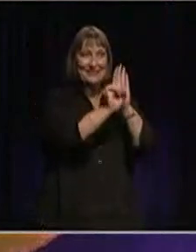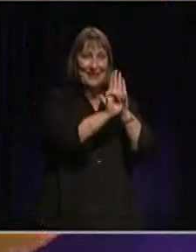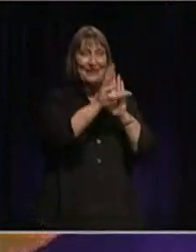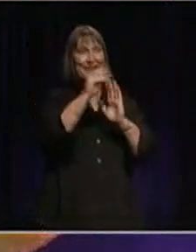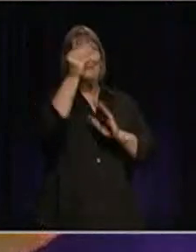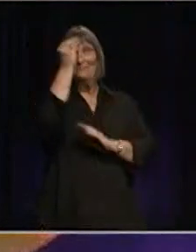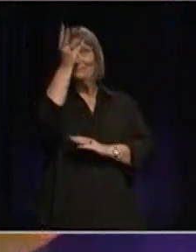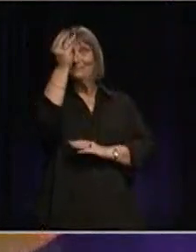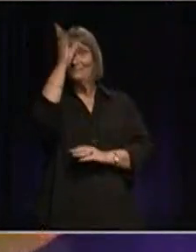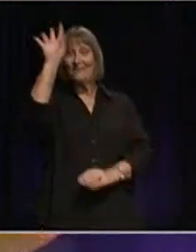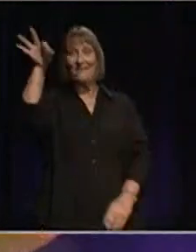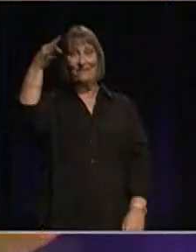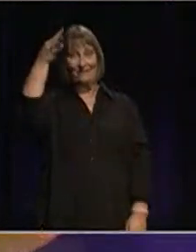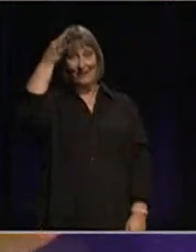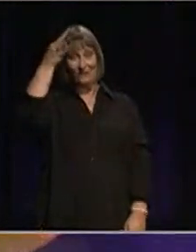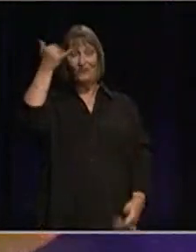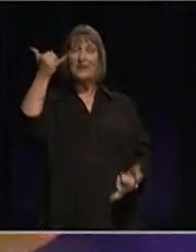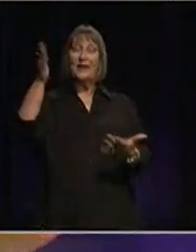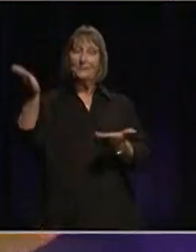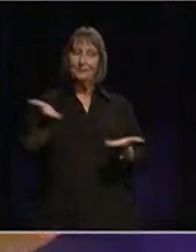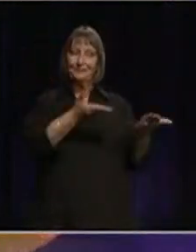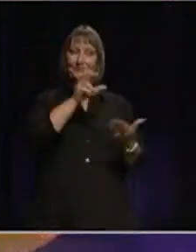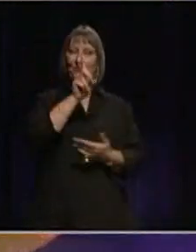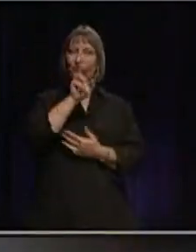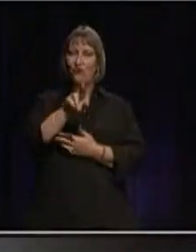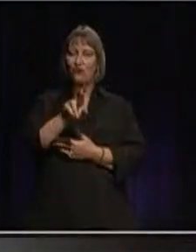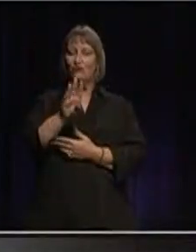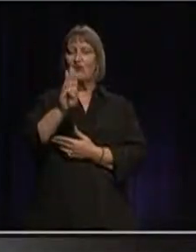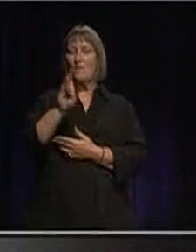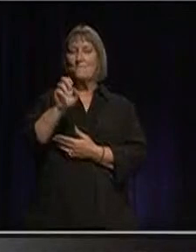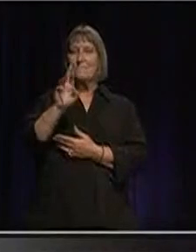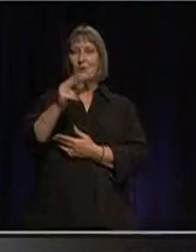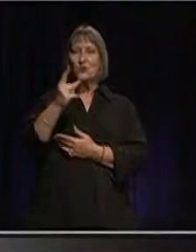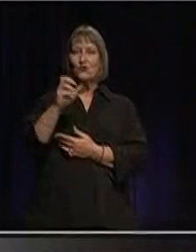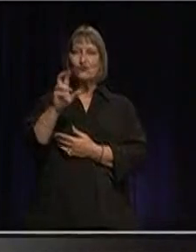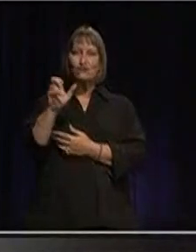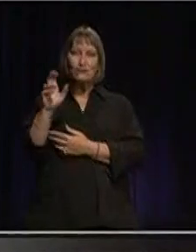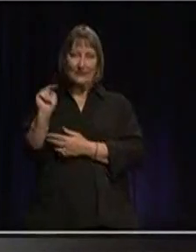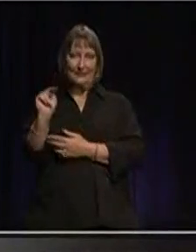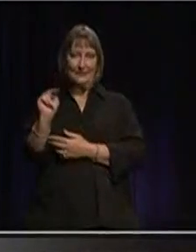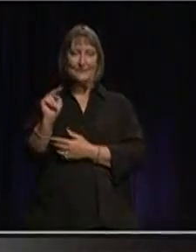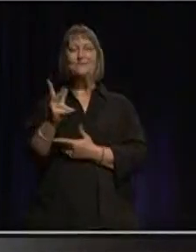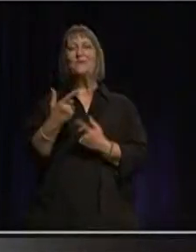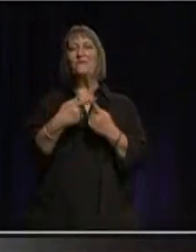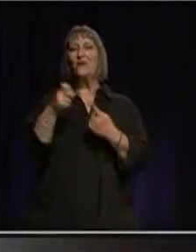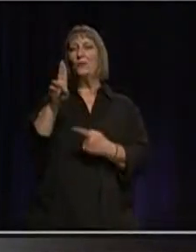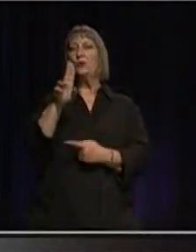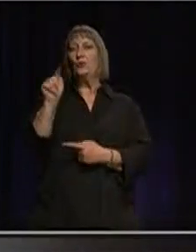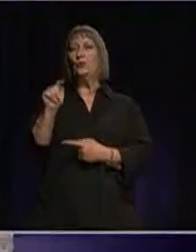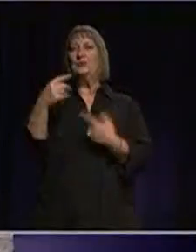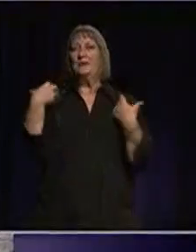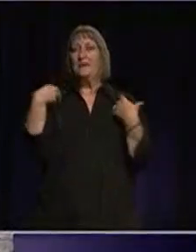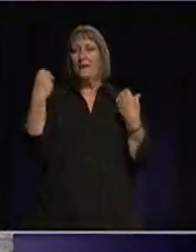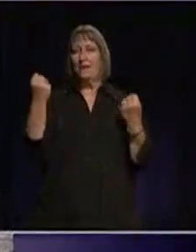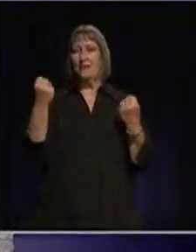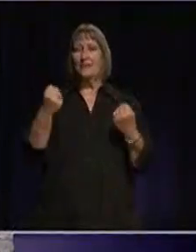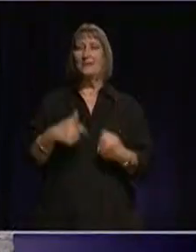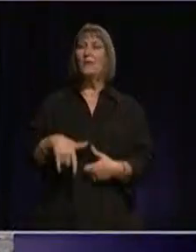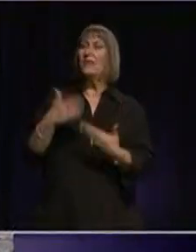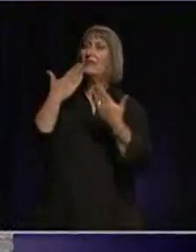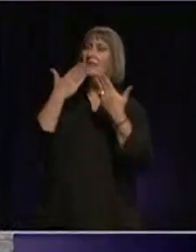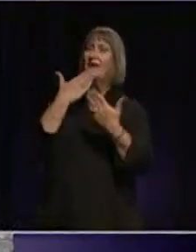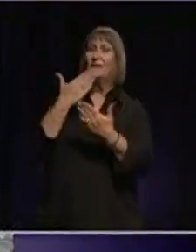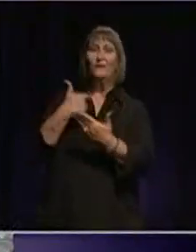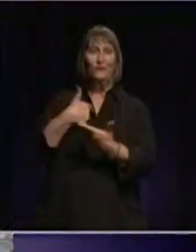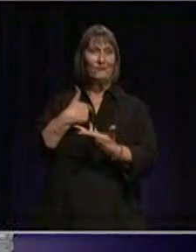level. Let me turn it over now to Dr. Berggren to give an update from the county and from UT Health. Thank you for having me with you this